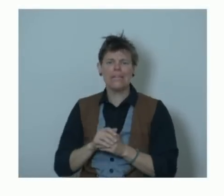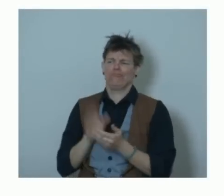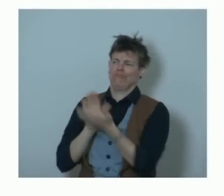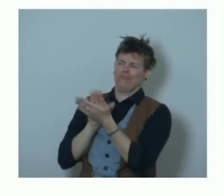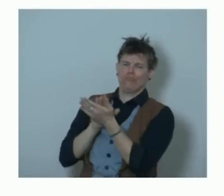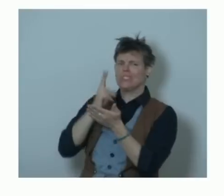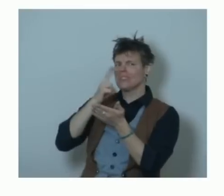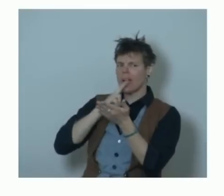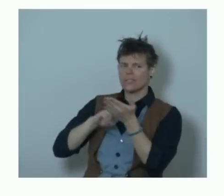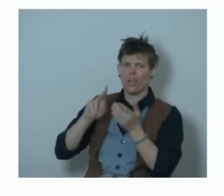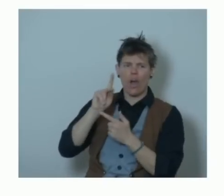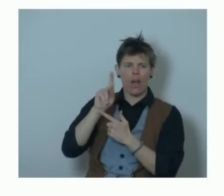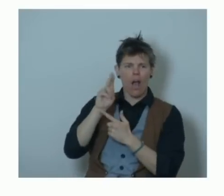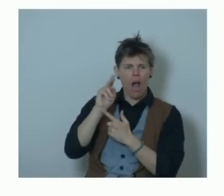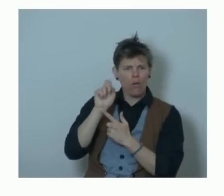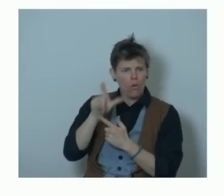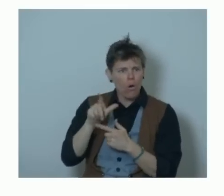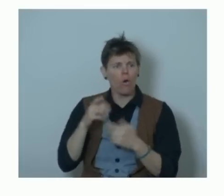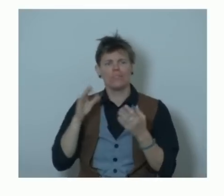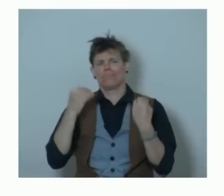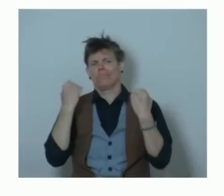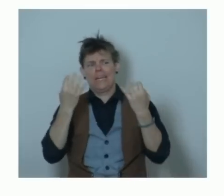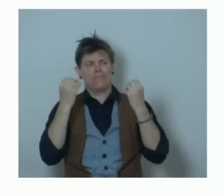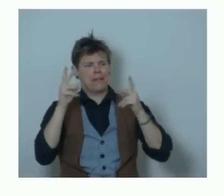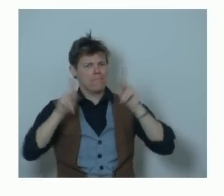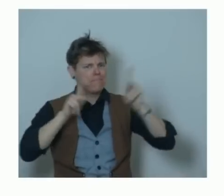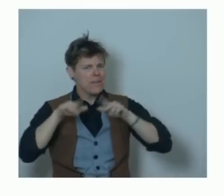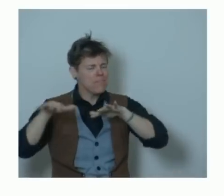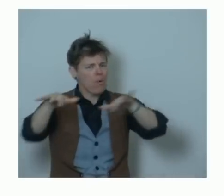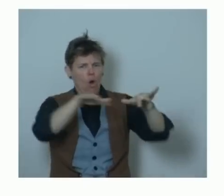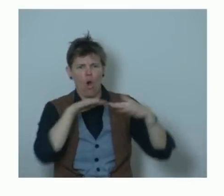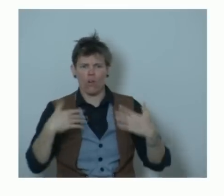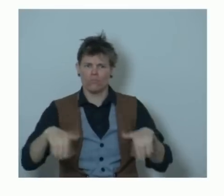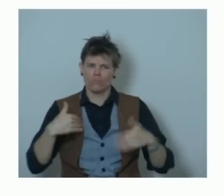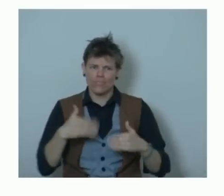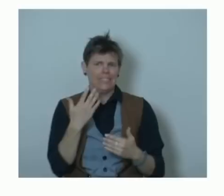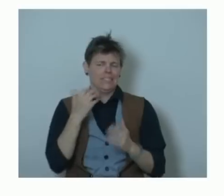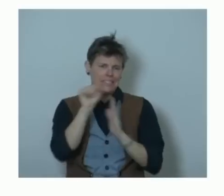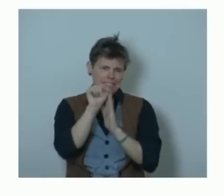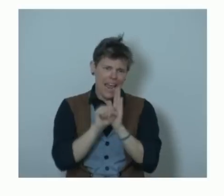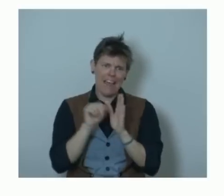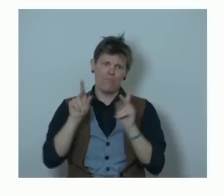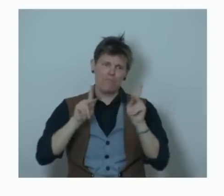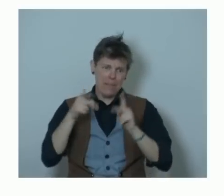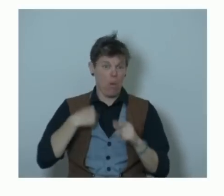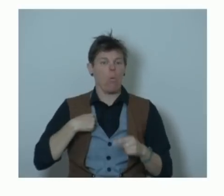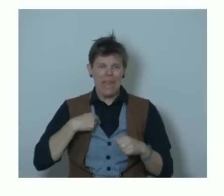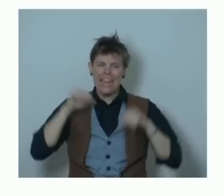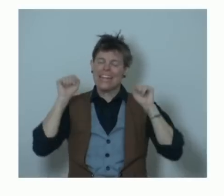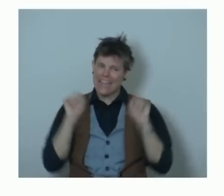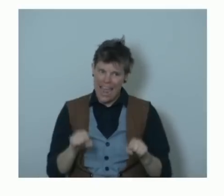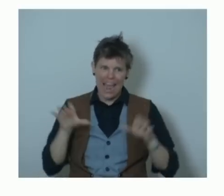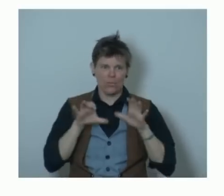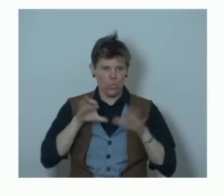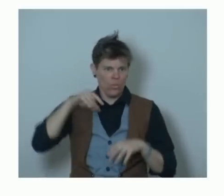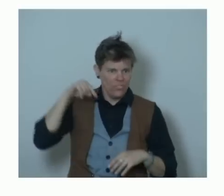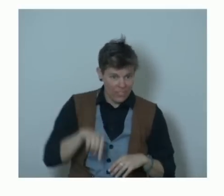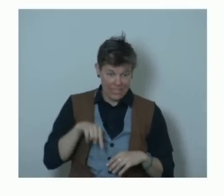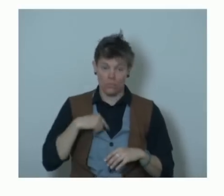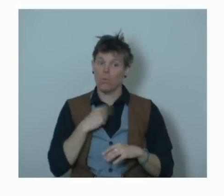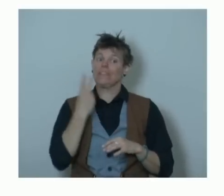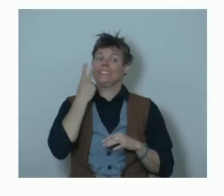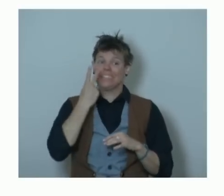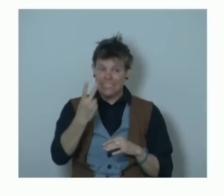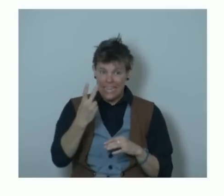without the social distancing, right, it doesn't matter how much testing you actually do, we could still have a kind of pandemic that we're watching on TV in other